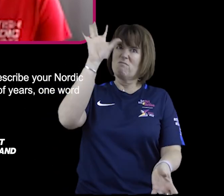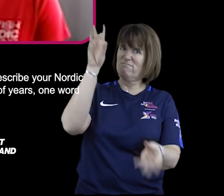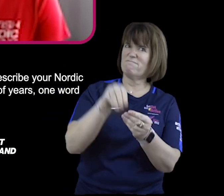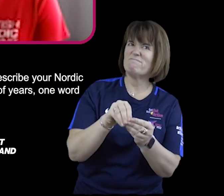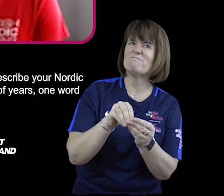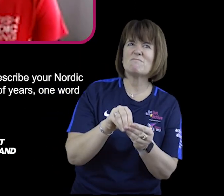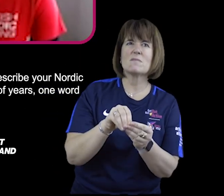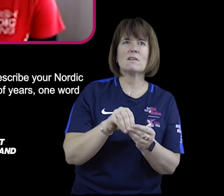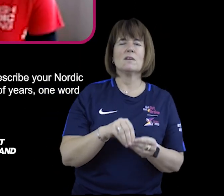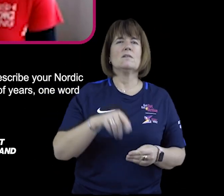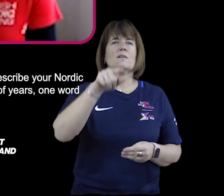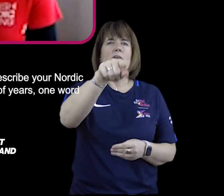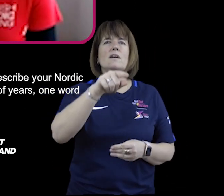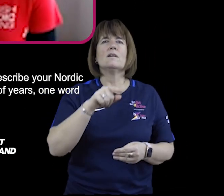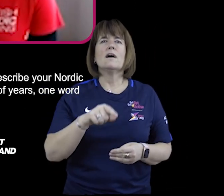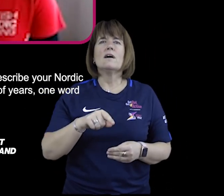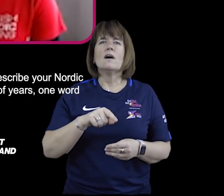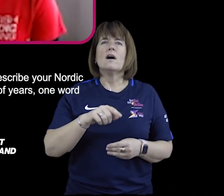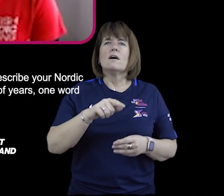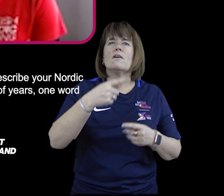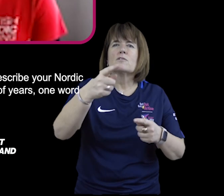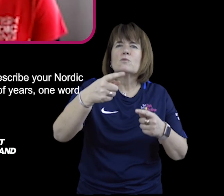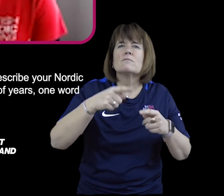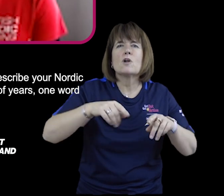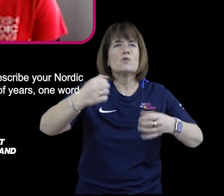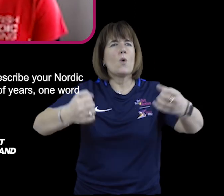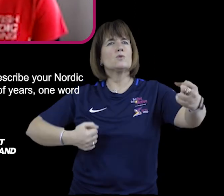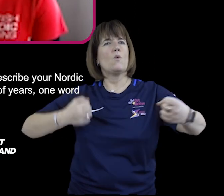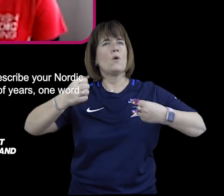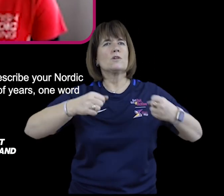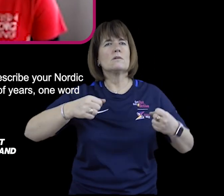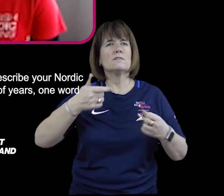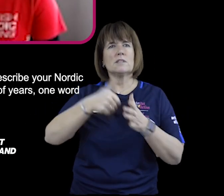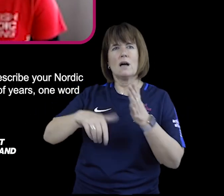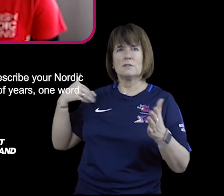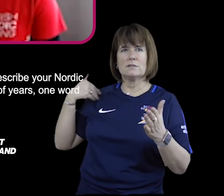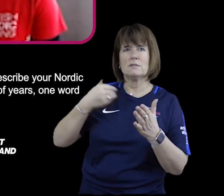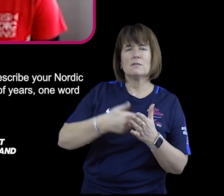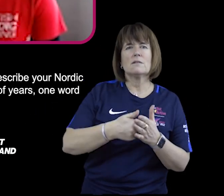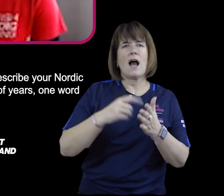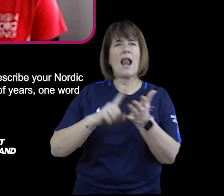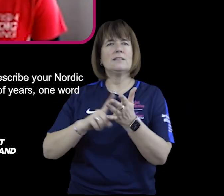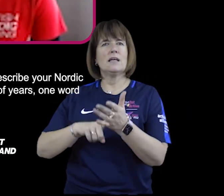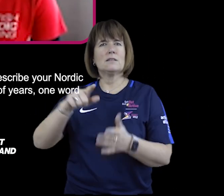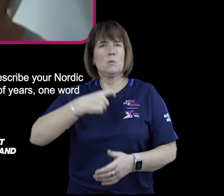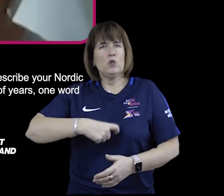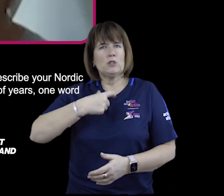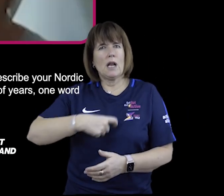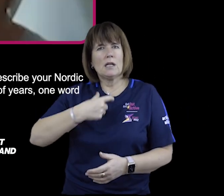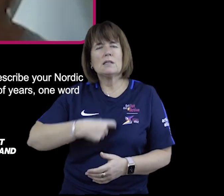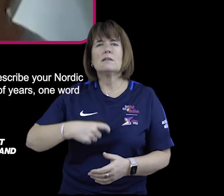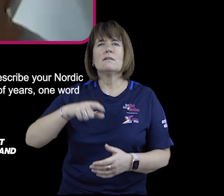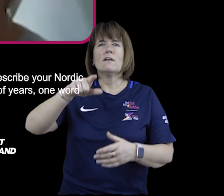you on the spot, ladies, Catherine, one word for you to describe your Nordic walking journey, and for you, Allyson,